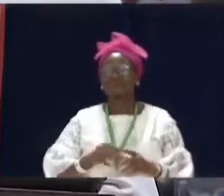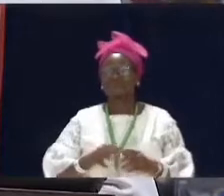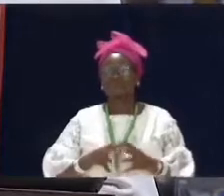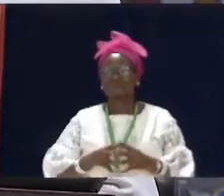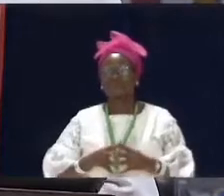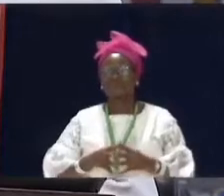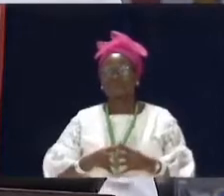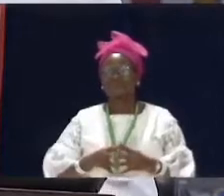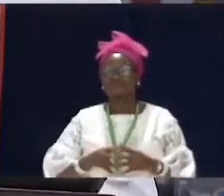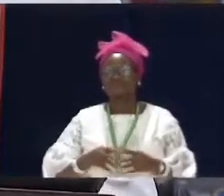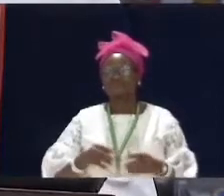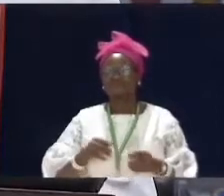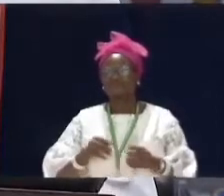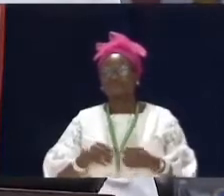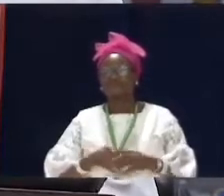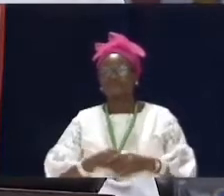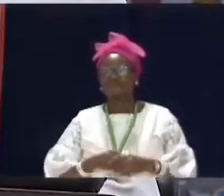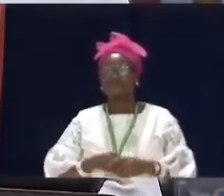We will talk